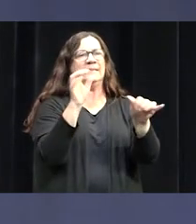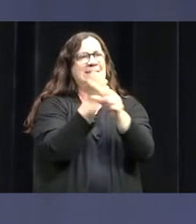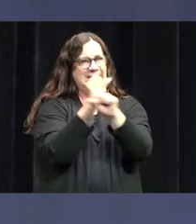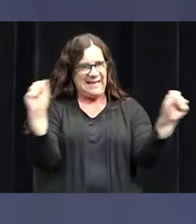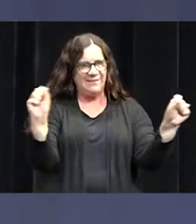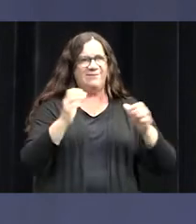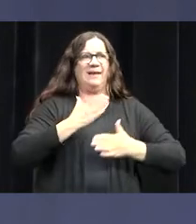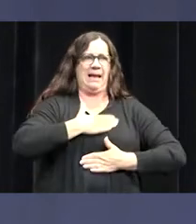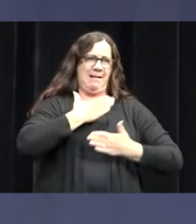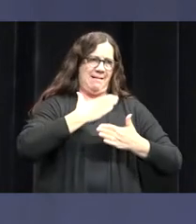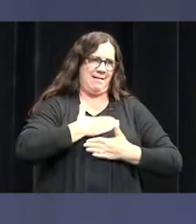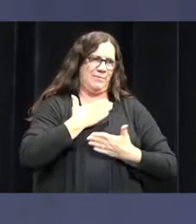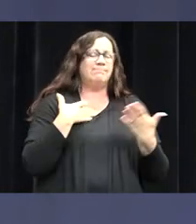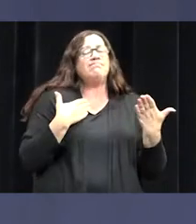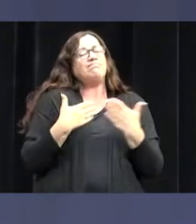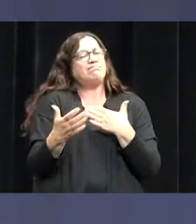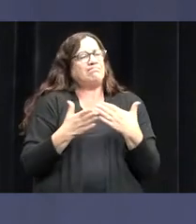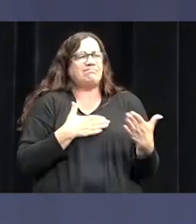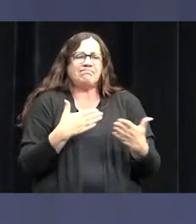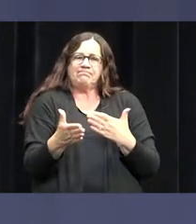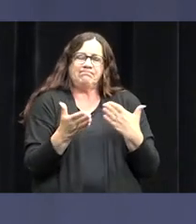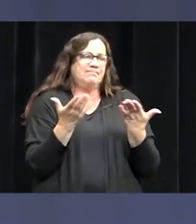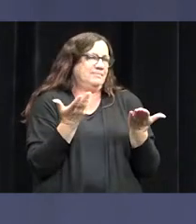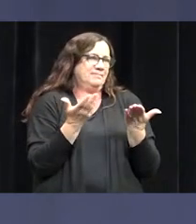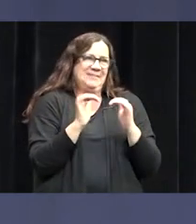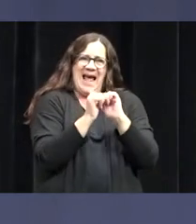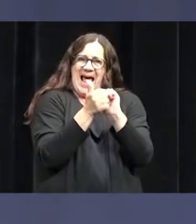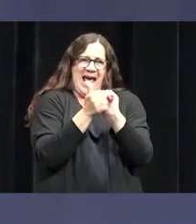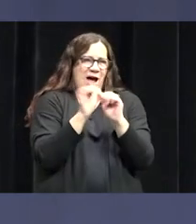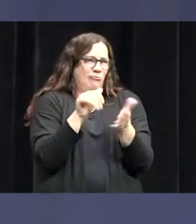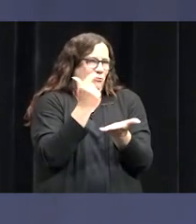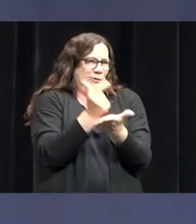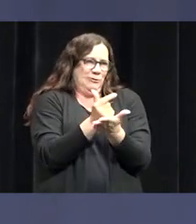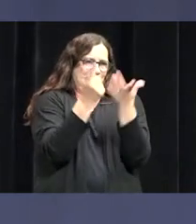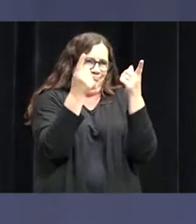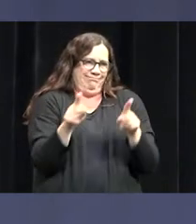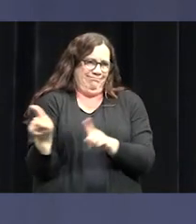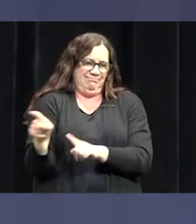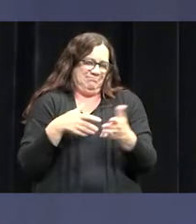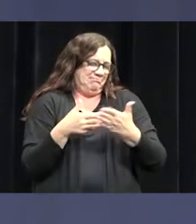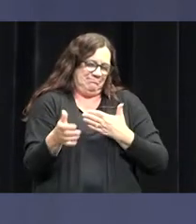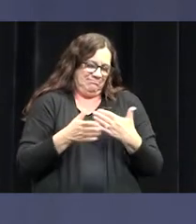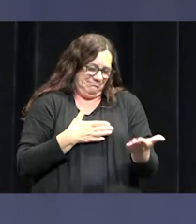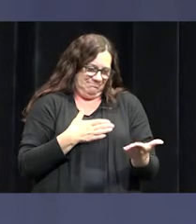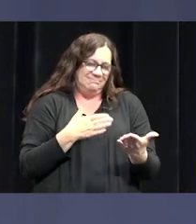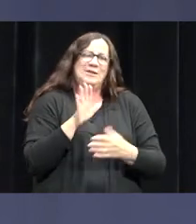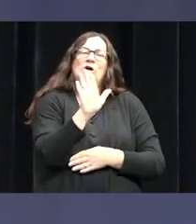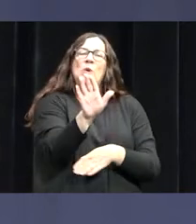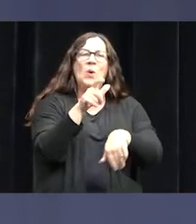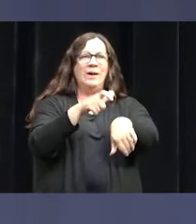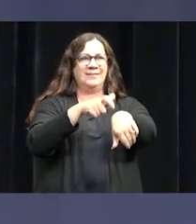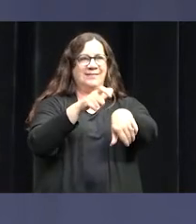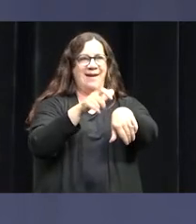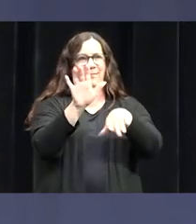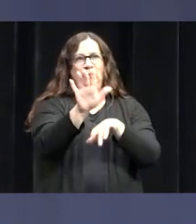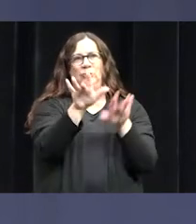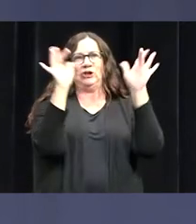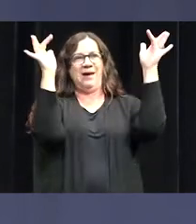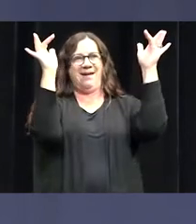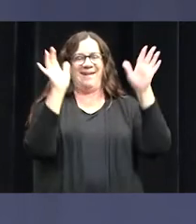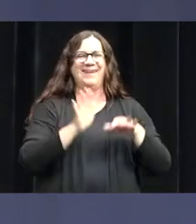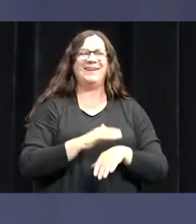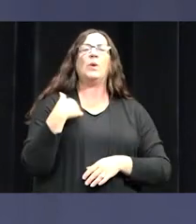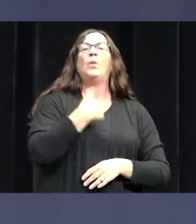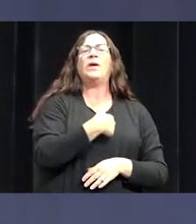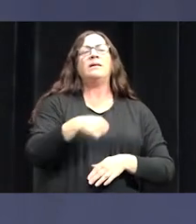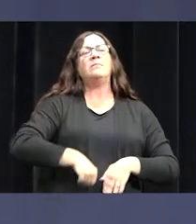regardless of format this is your time to shine we are so proud of what you